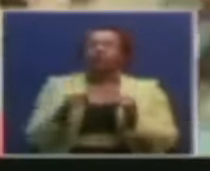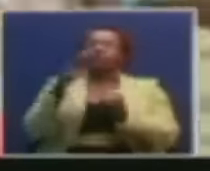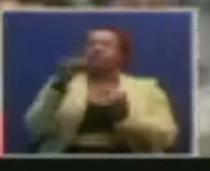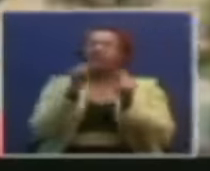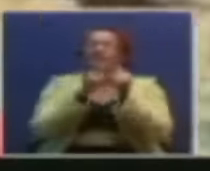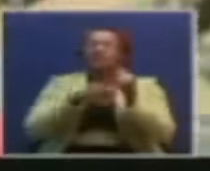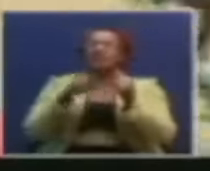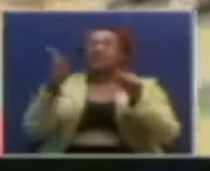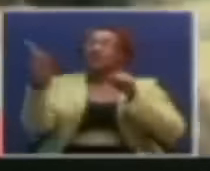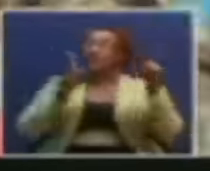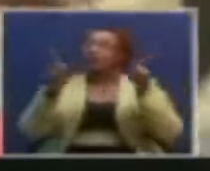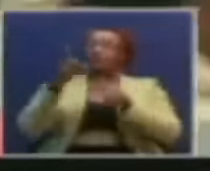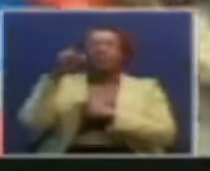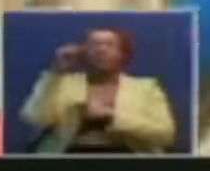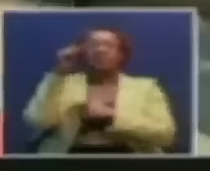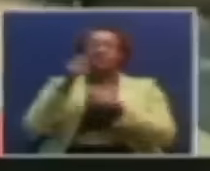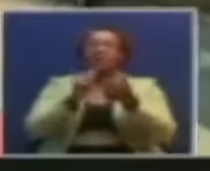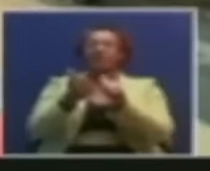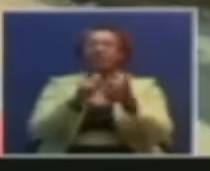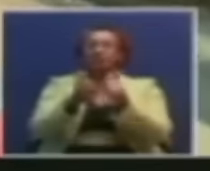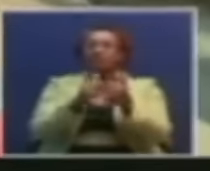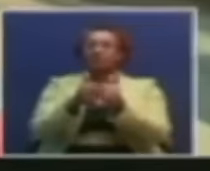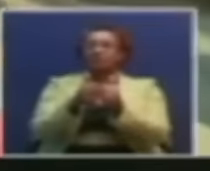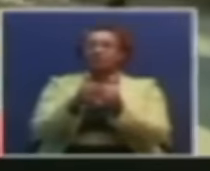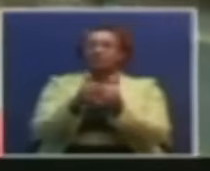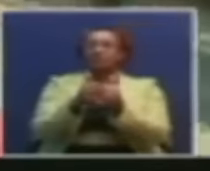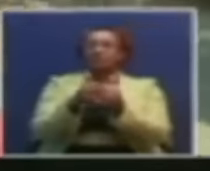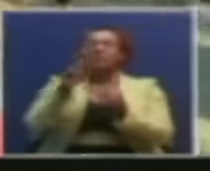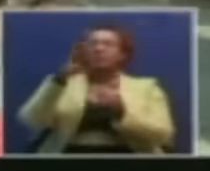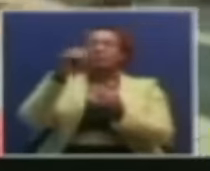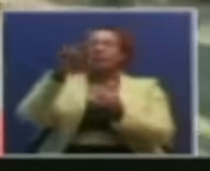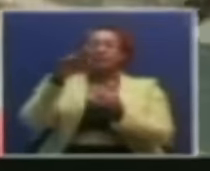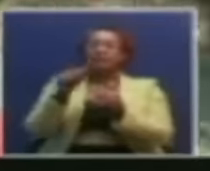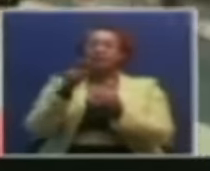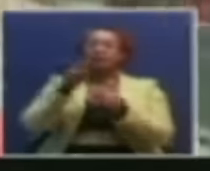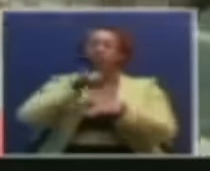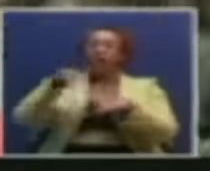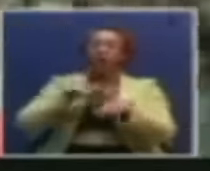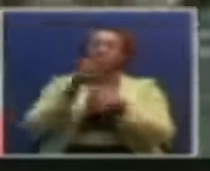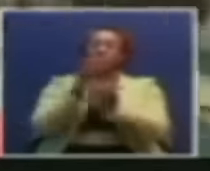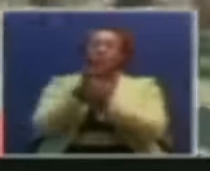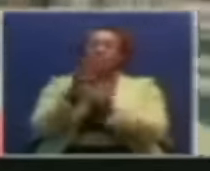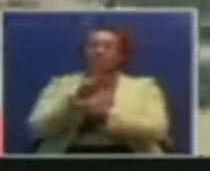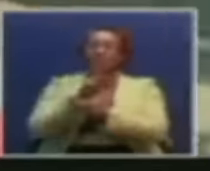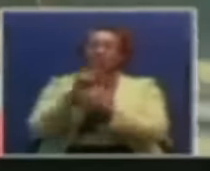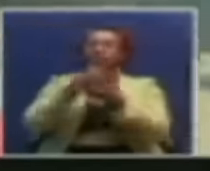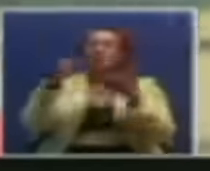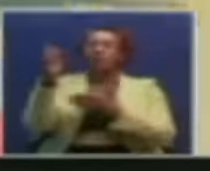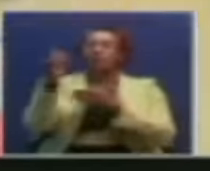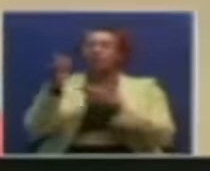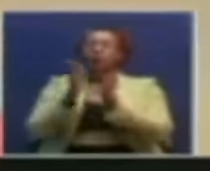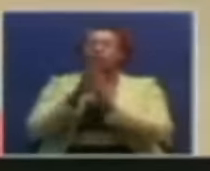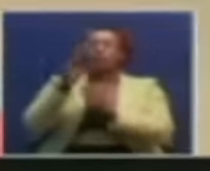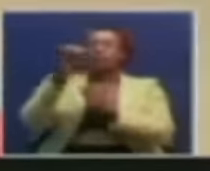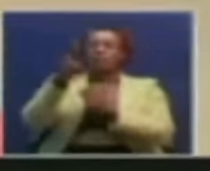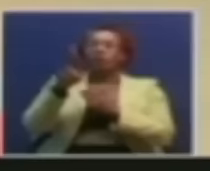Safaricom Mombasa International Marathon. 42 kilometers. Maina clocked 2 hours, 12 minutes and 13 seconds to win, with Samson Bor